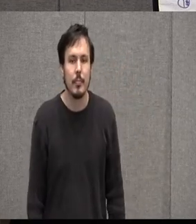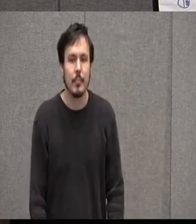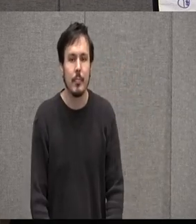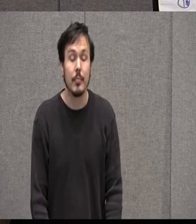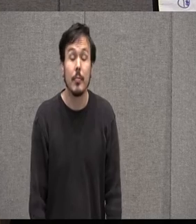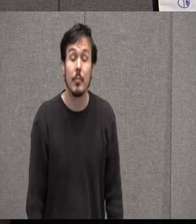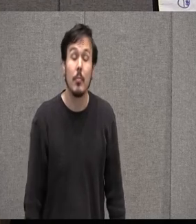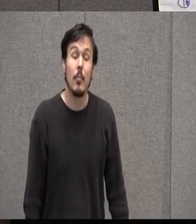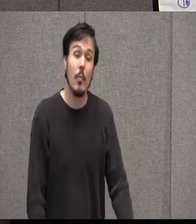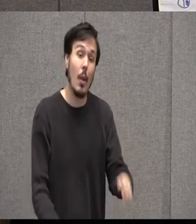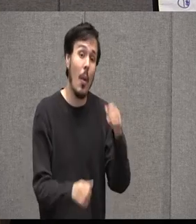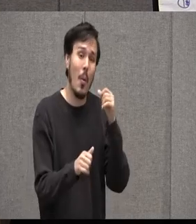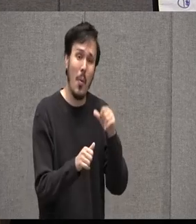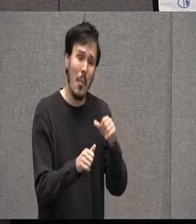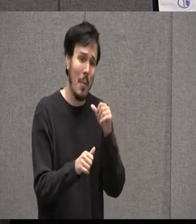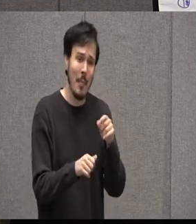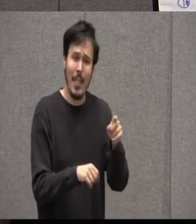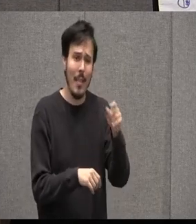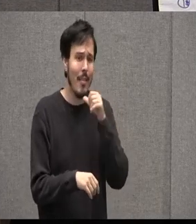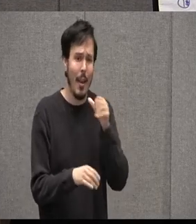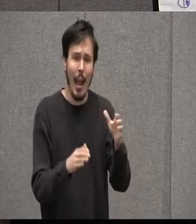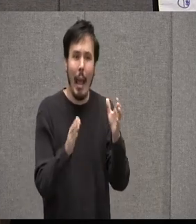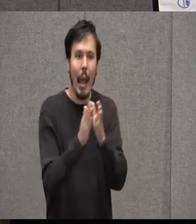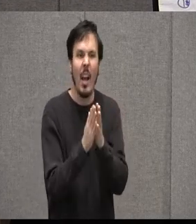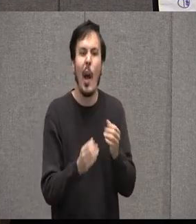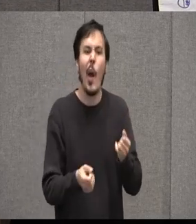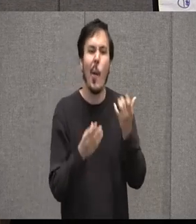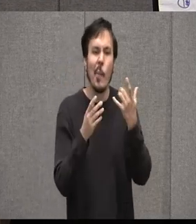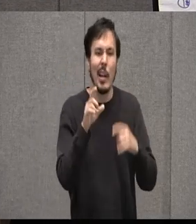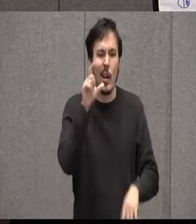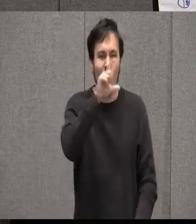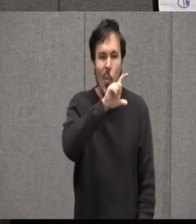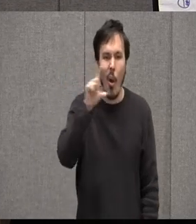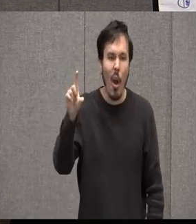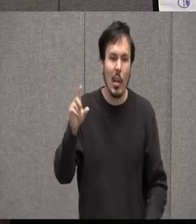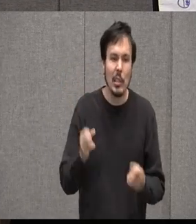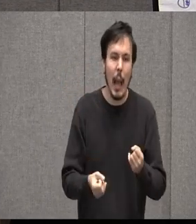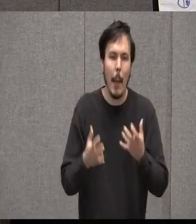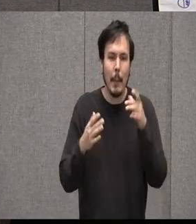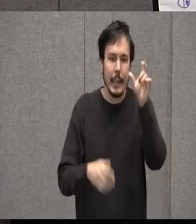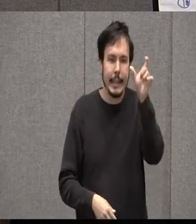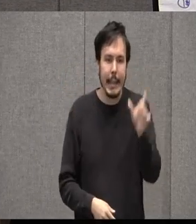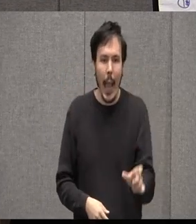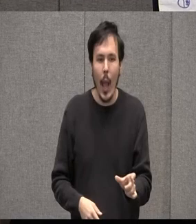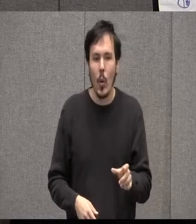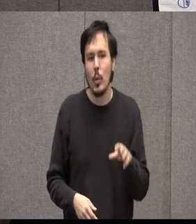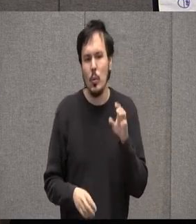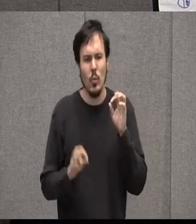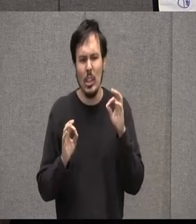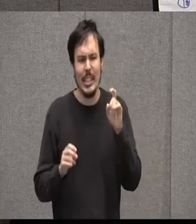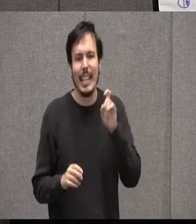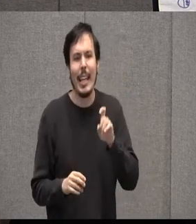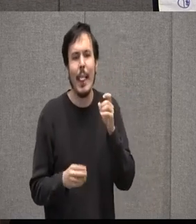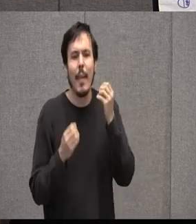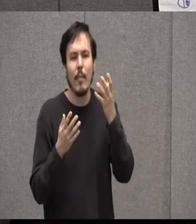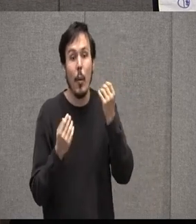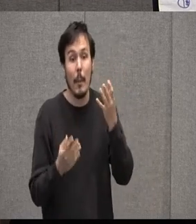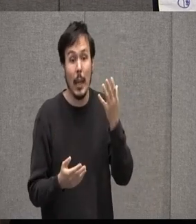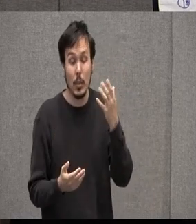Because remember that they aren't asking how many pots are going across, how many pots are going down. We just need that information to help